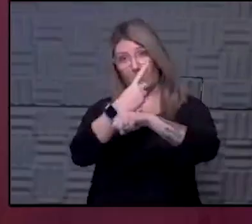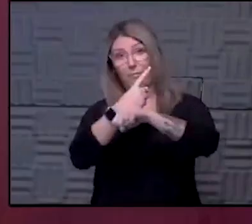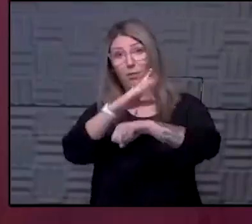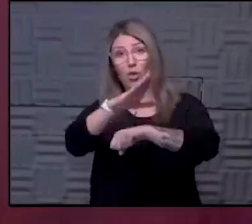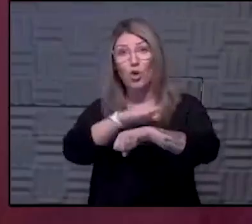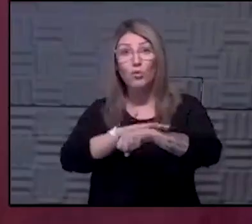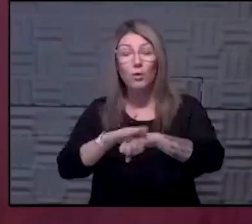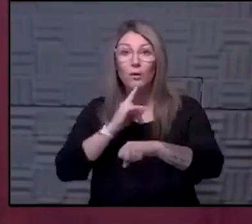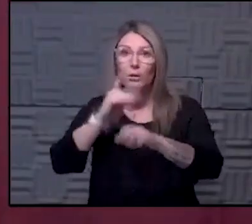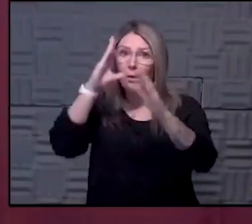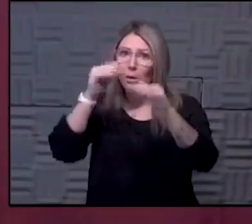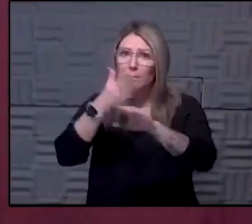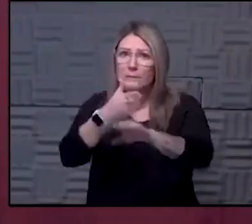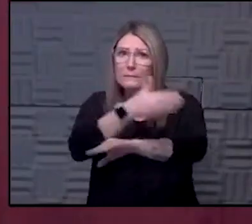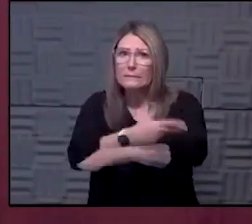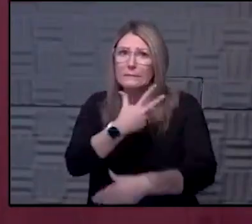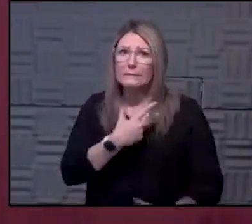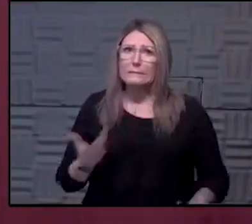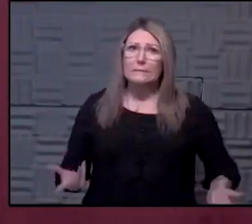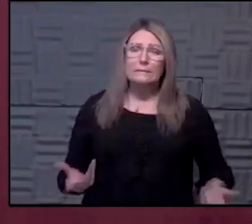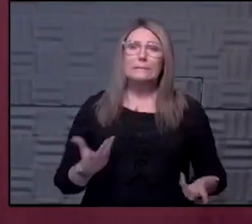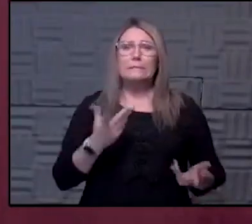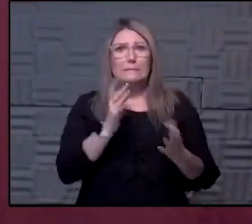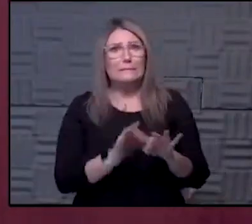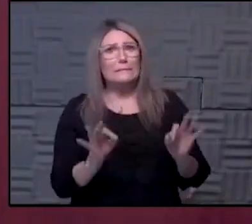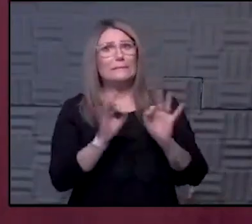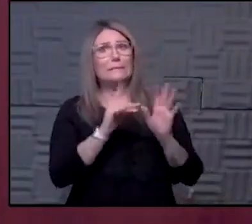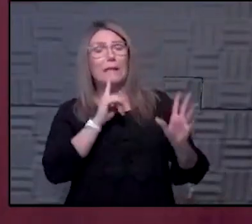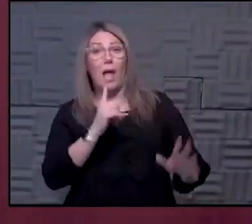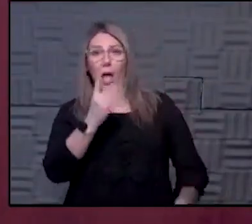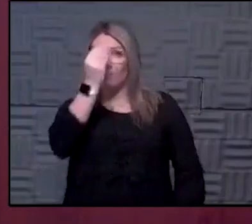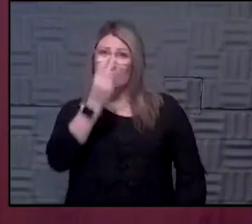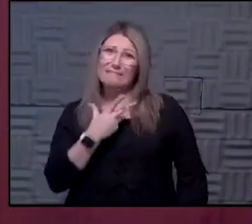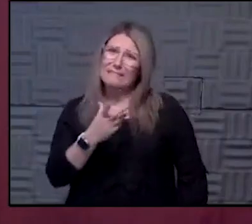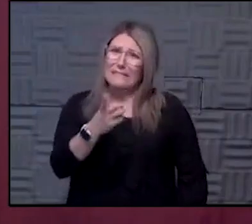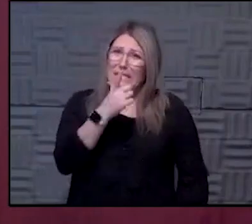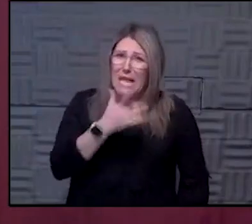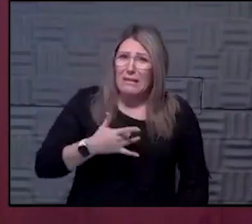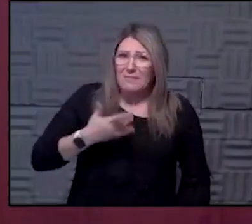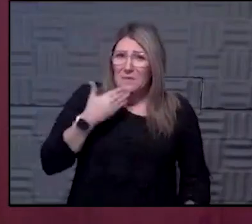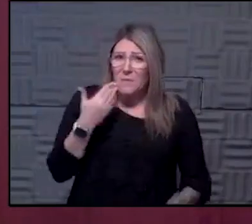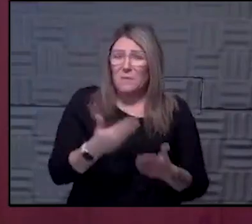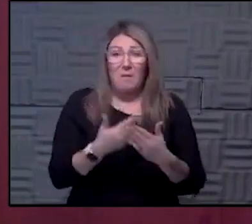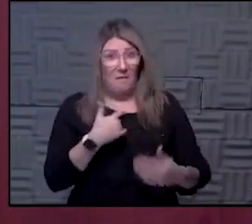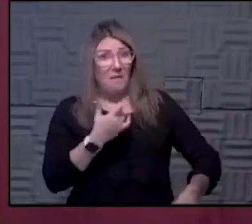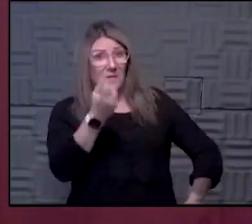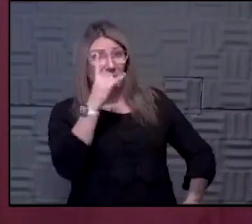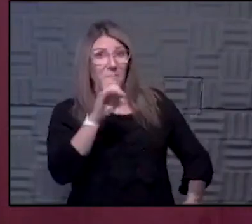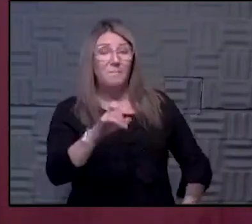but we're going to talk to Bob today. I'm told it doesn't feel too good. That's what I understood that.